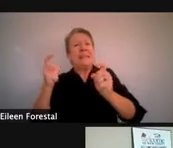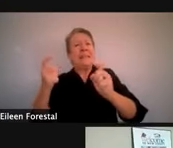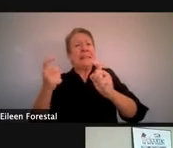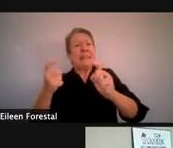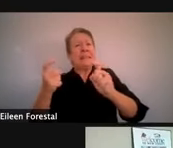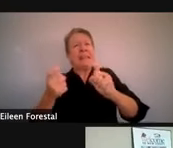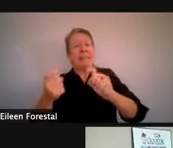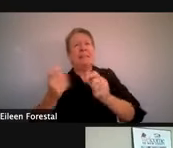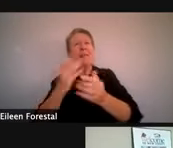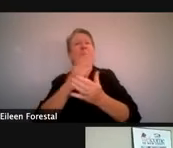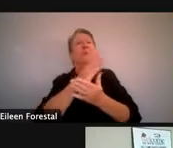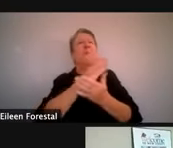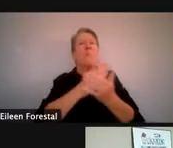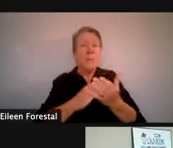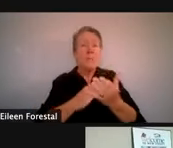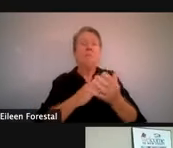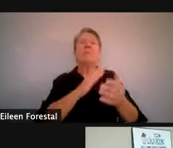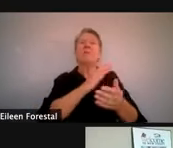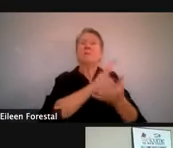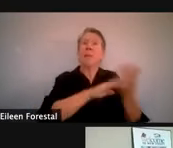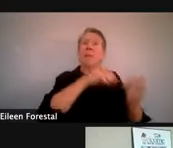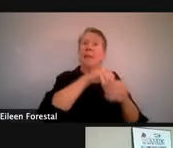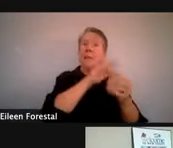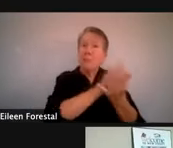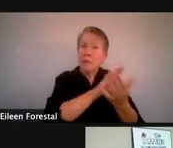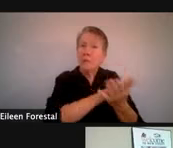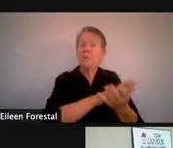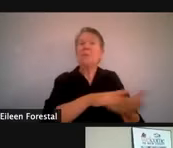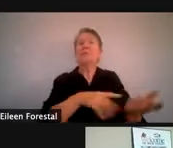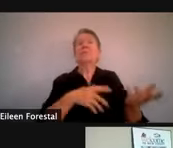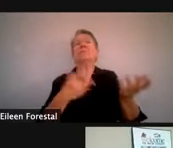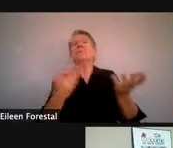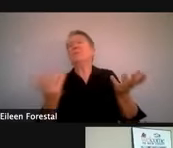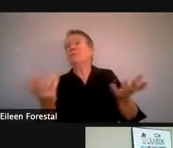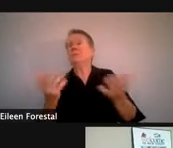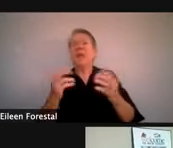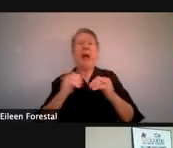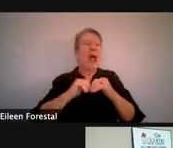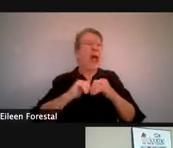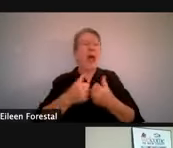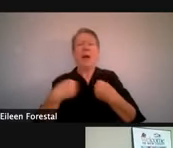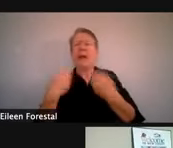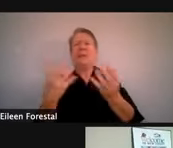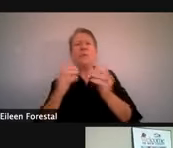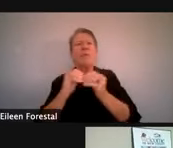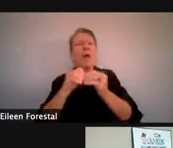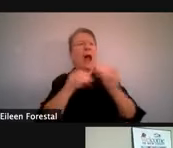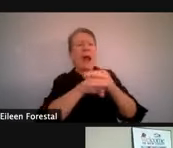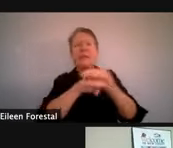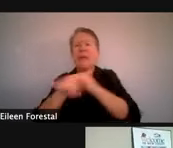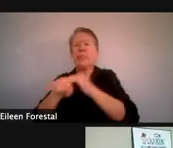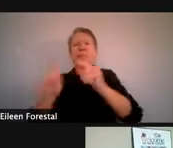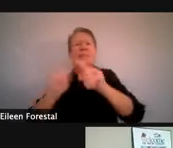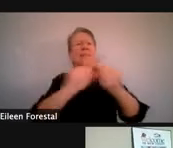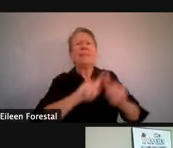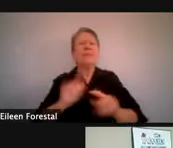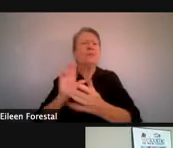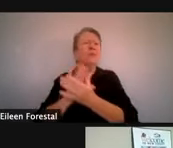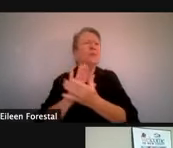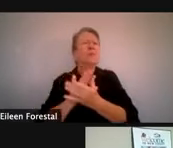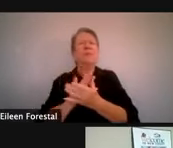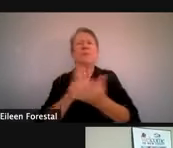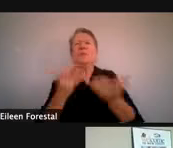computer access statewide? And what sort of incentive and or carrot is DOE using to try